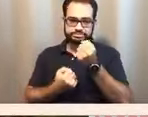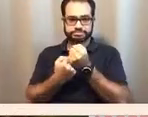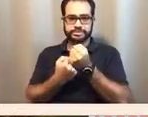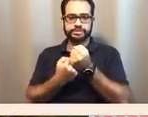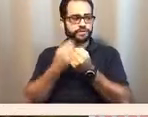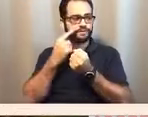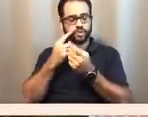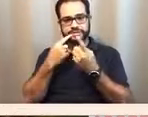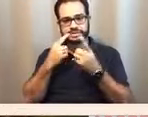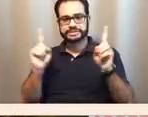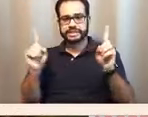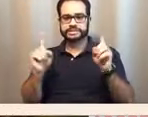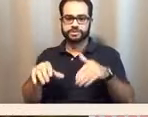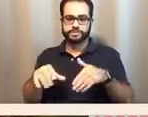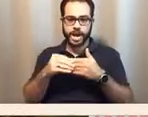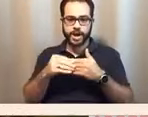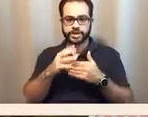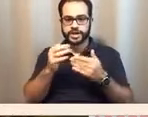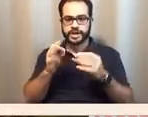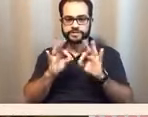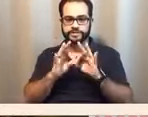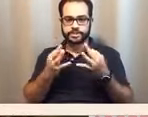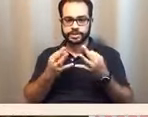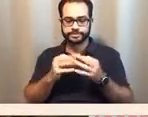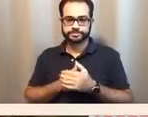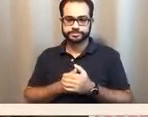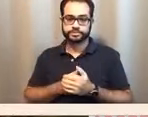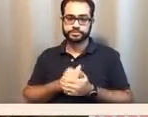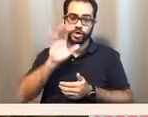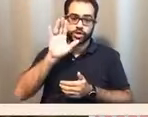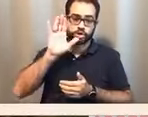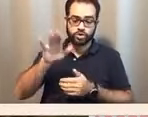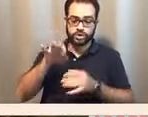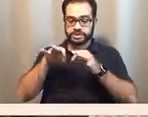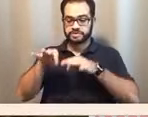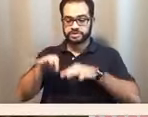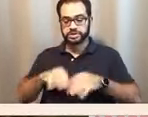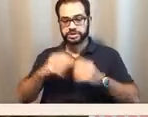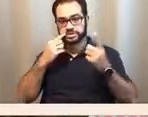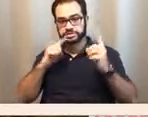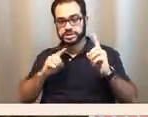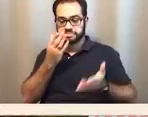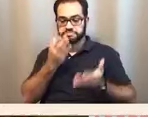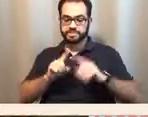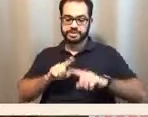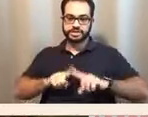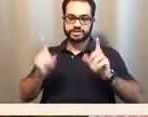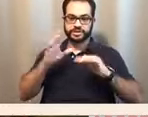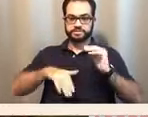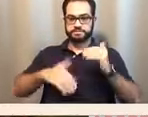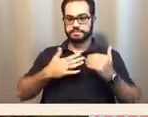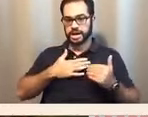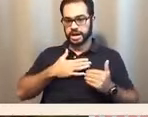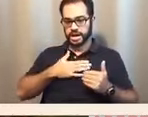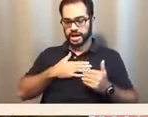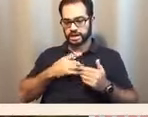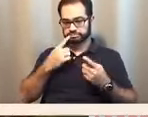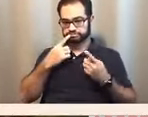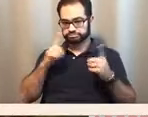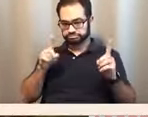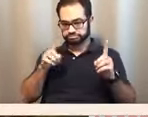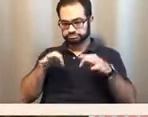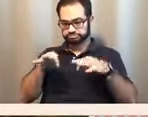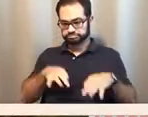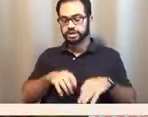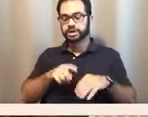family. Now, your definition of success may be different than my definition of success in a marriage. But at the end of the